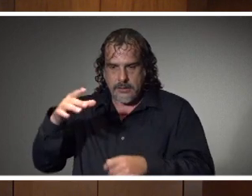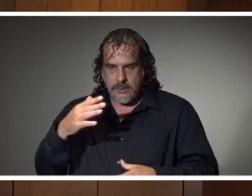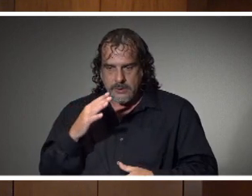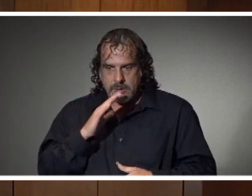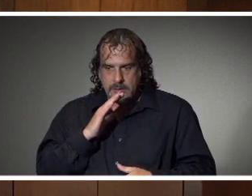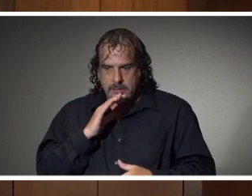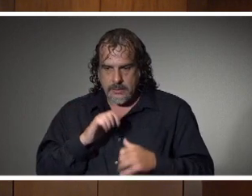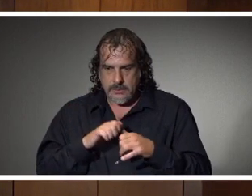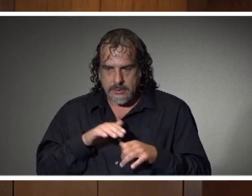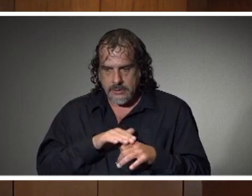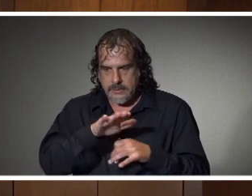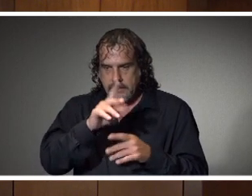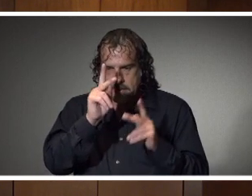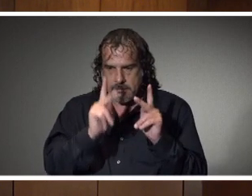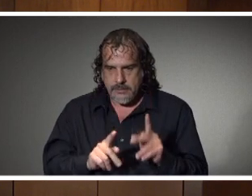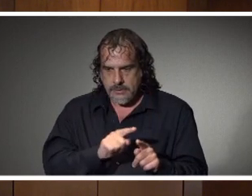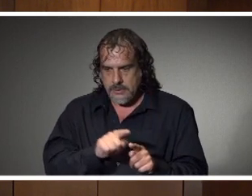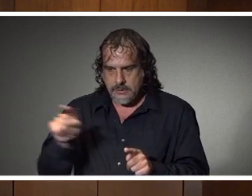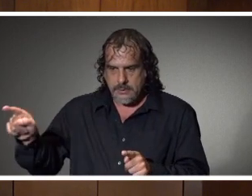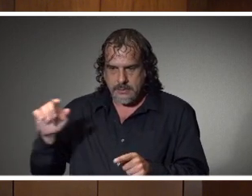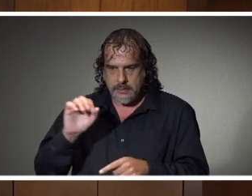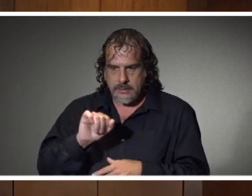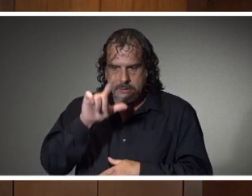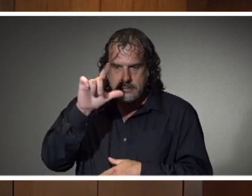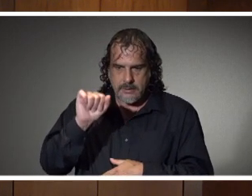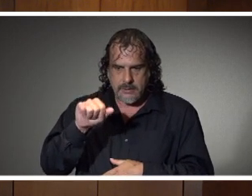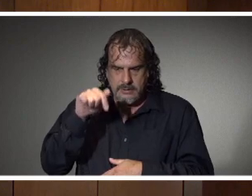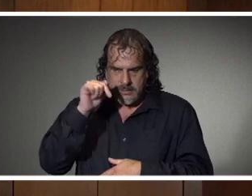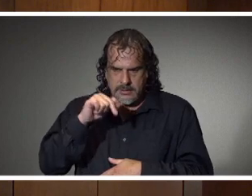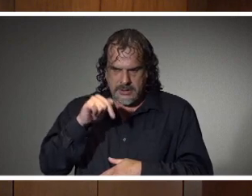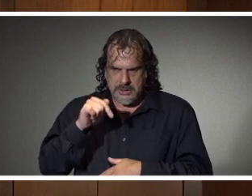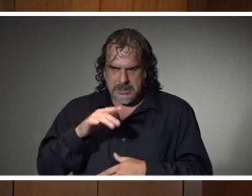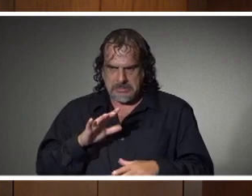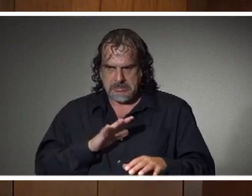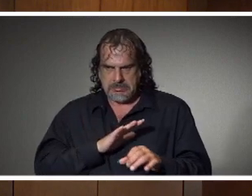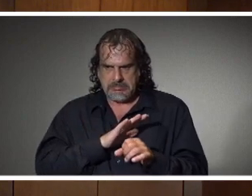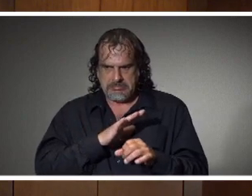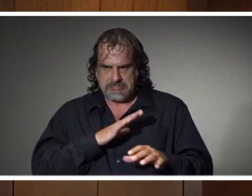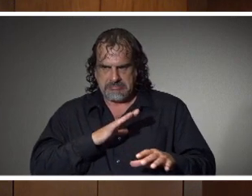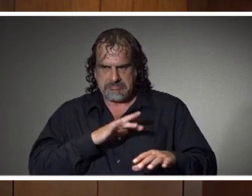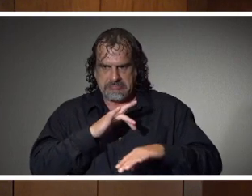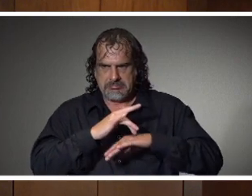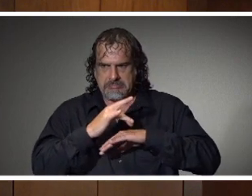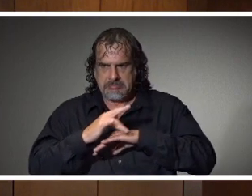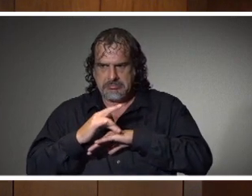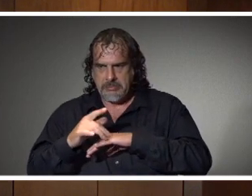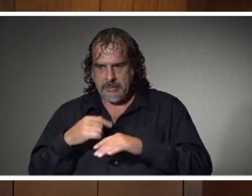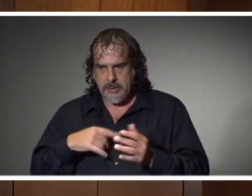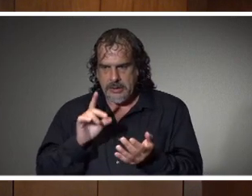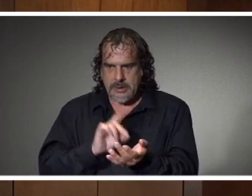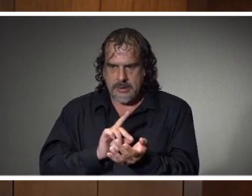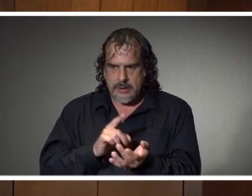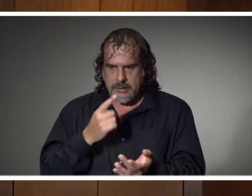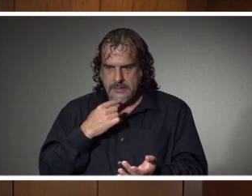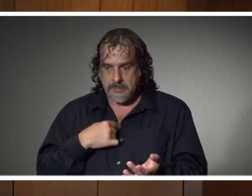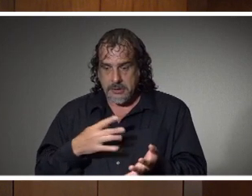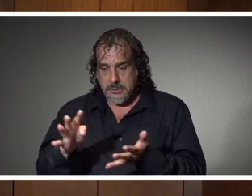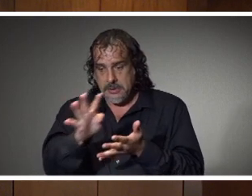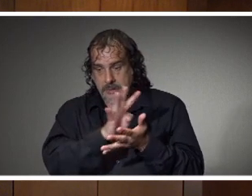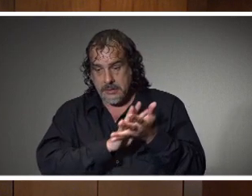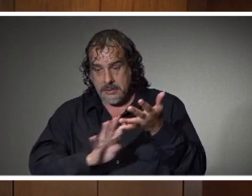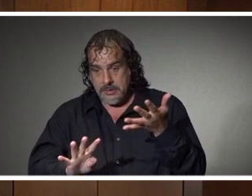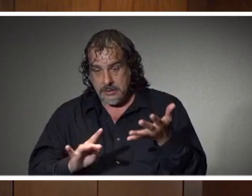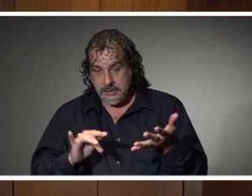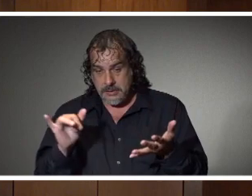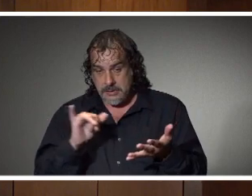a patient to Alabama. We're pretty solid down here right now. But a doctor told me if the next 4 weeks or